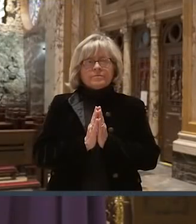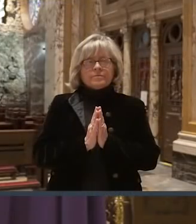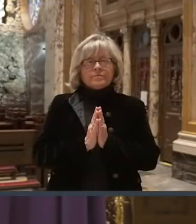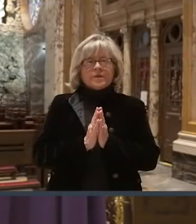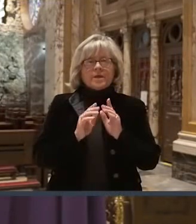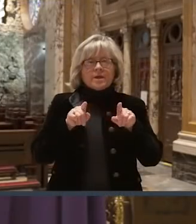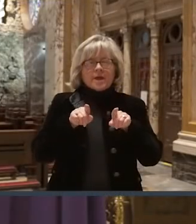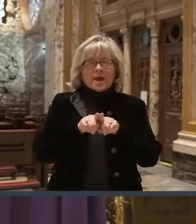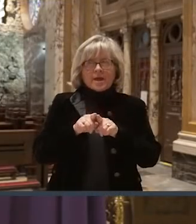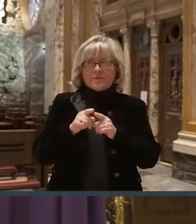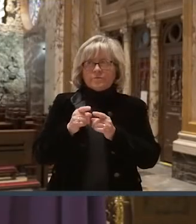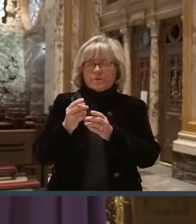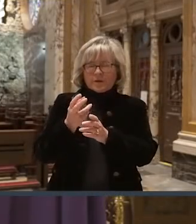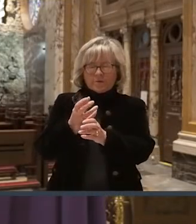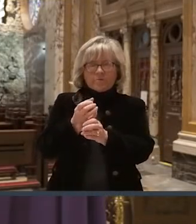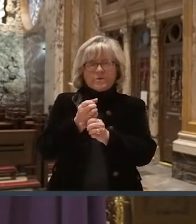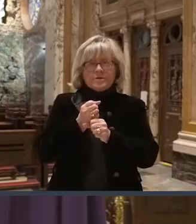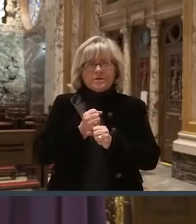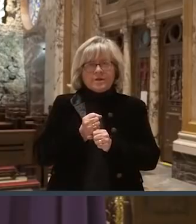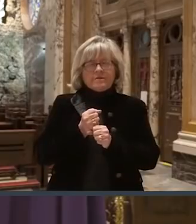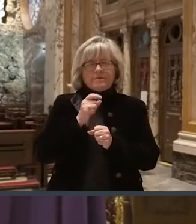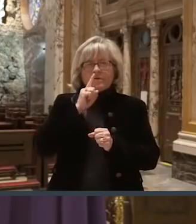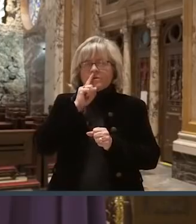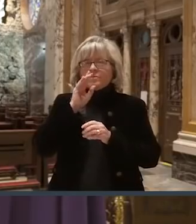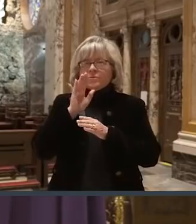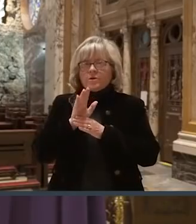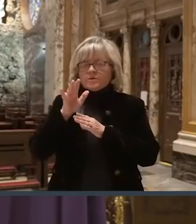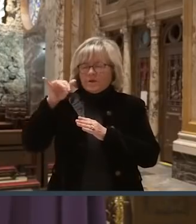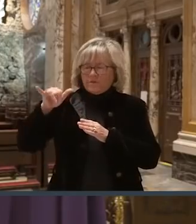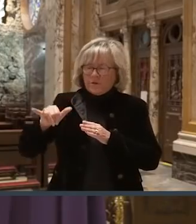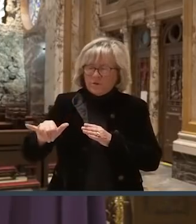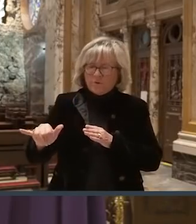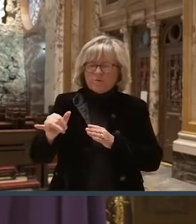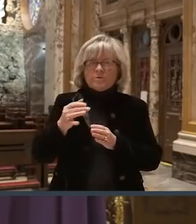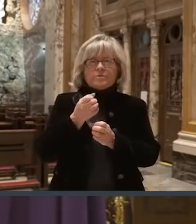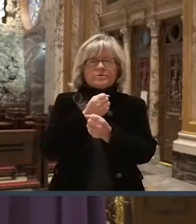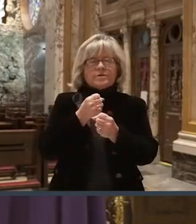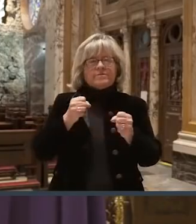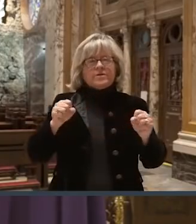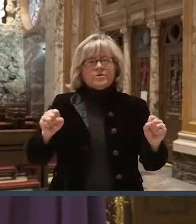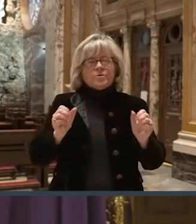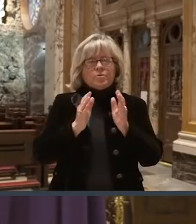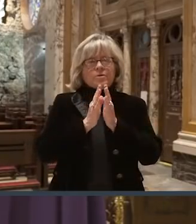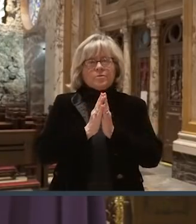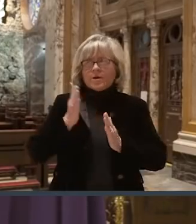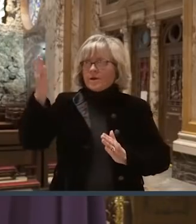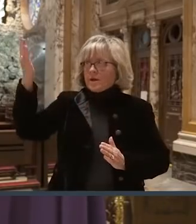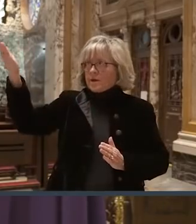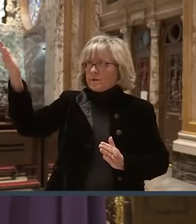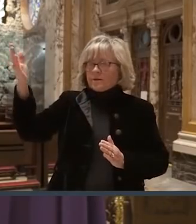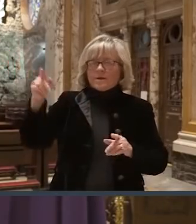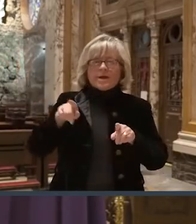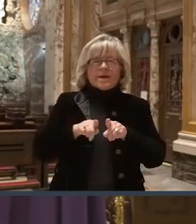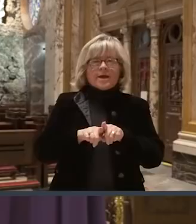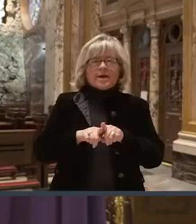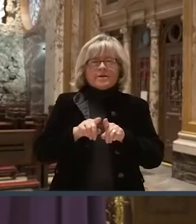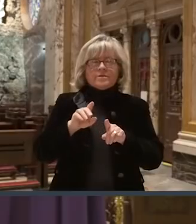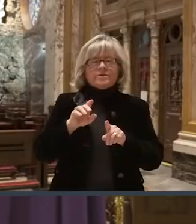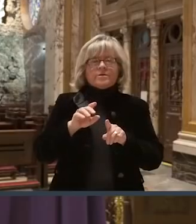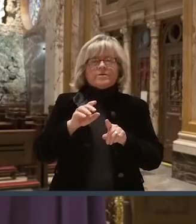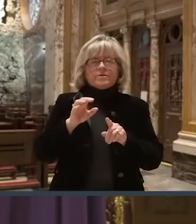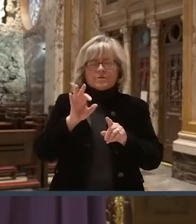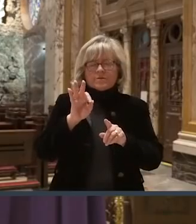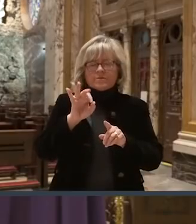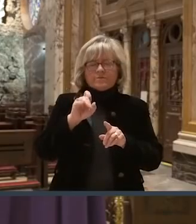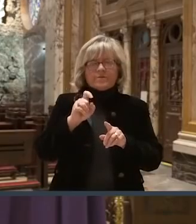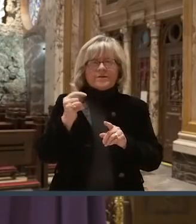Having received this pledge of eternal redemption, we pray, Almighty God, that as the feast day of our salvation